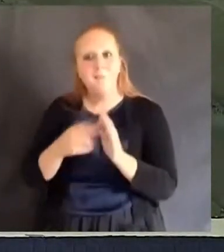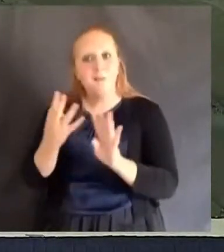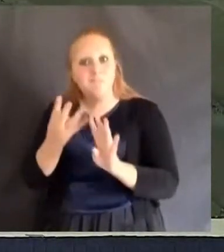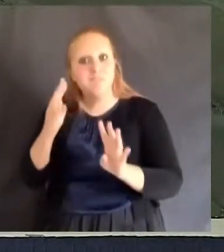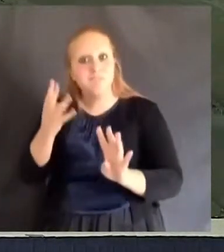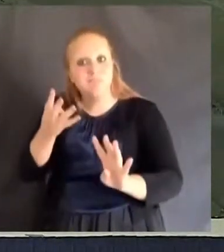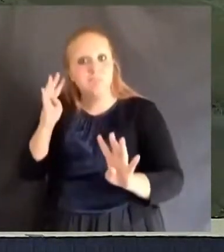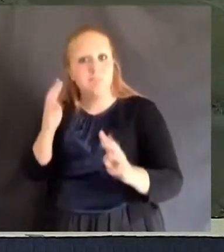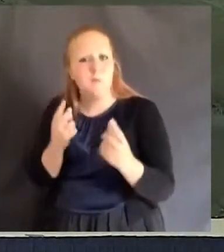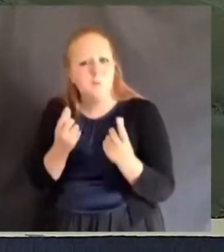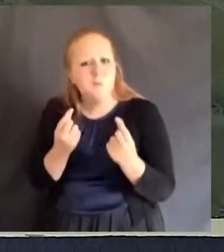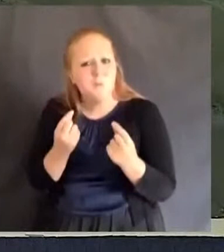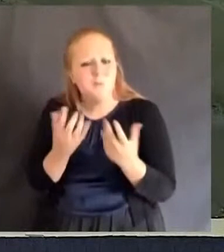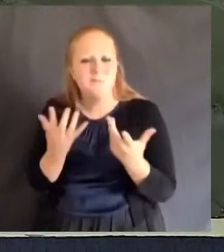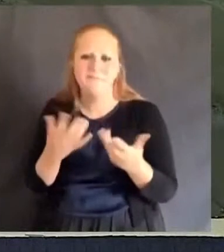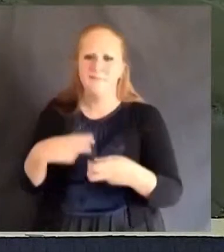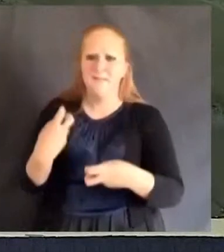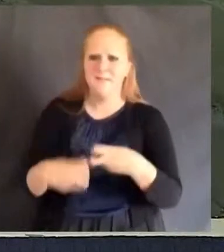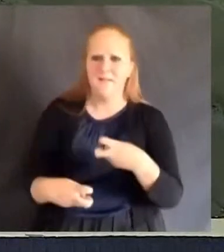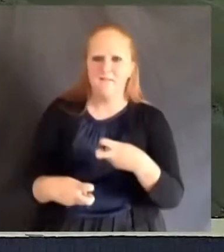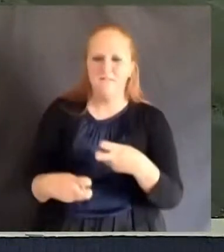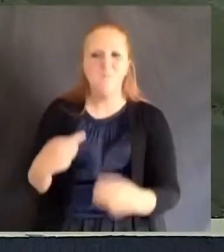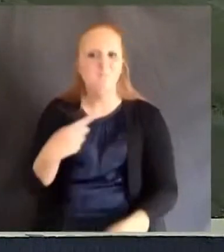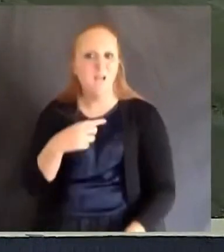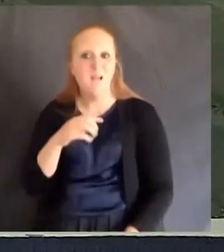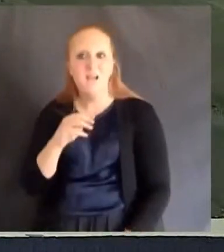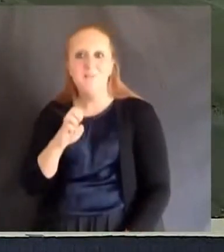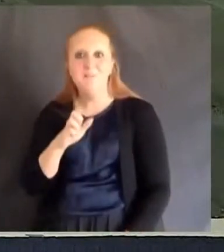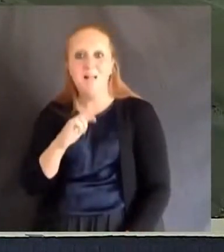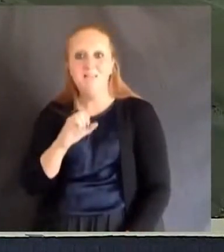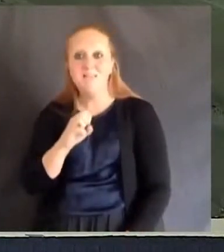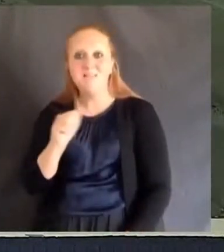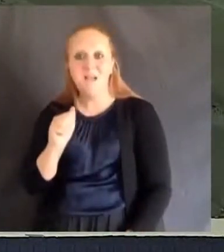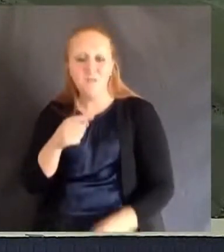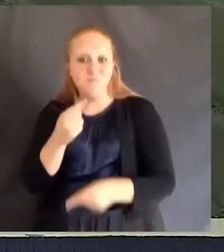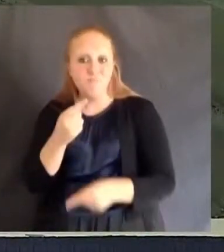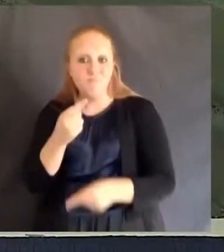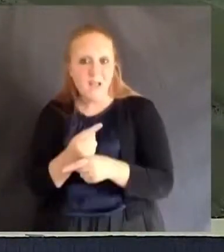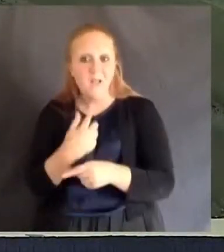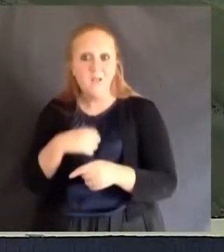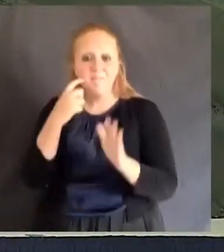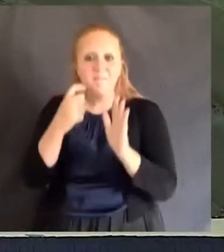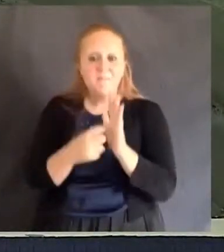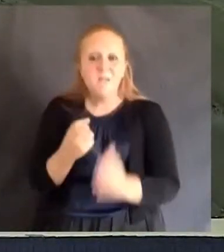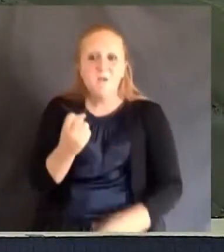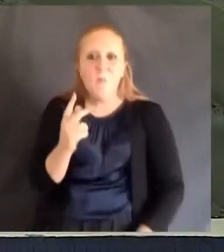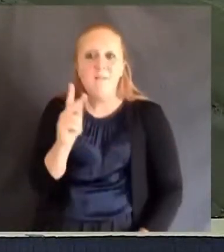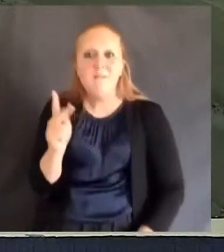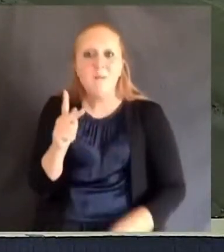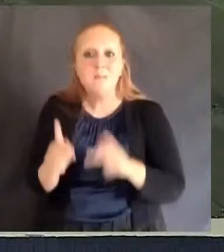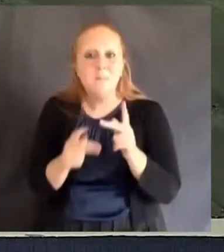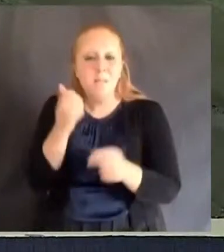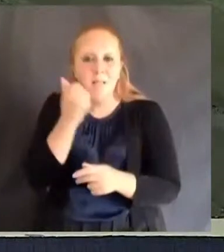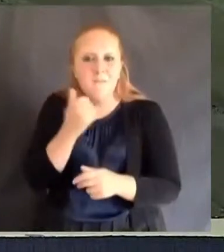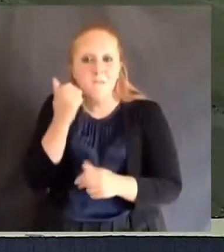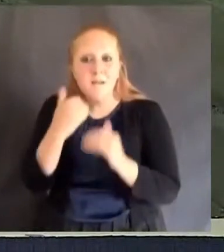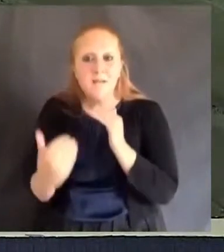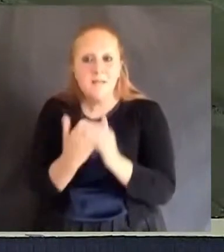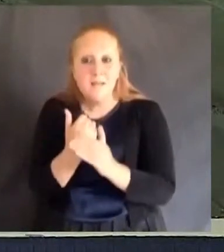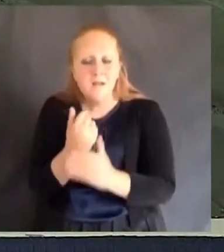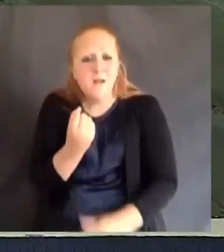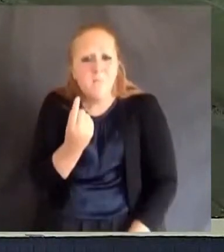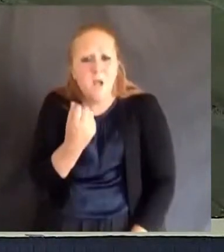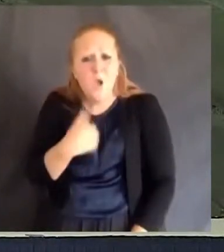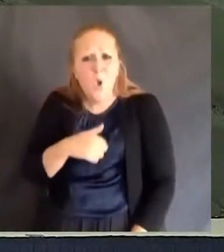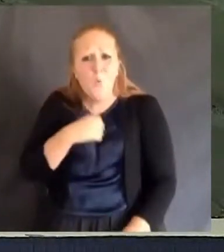know, we have seen 12,000 people a day. We have seen what one person can do,